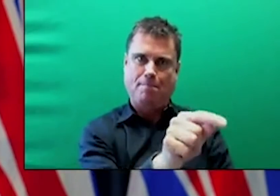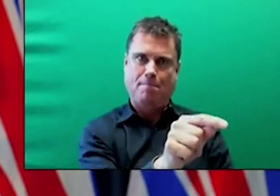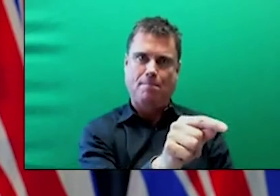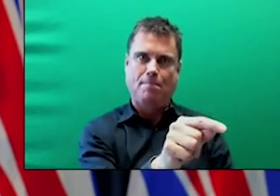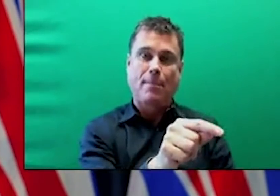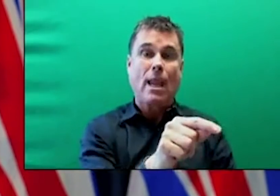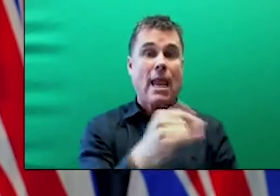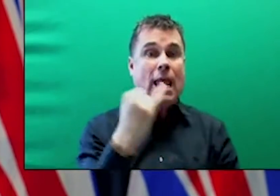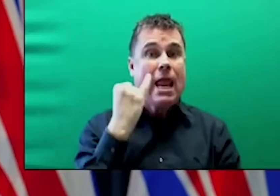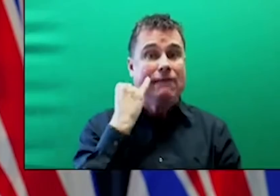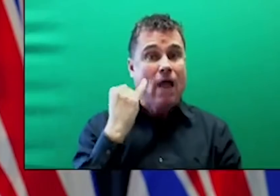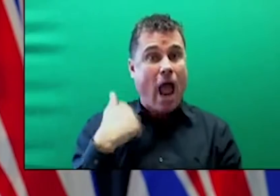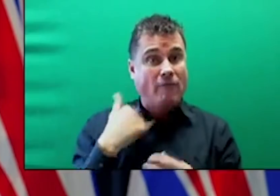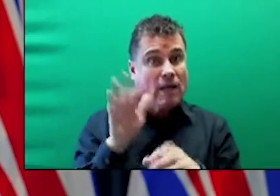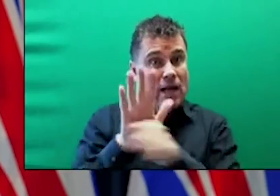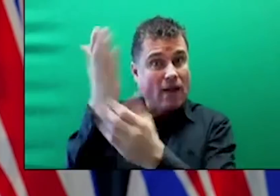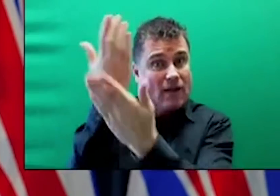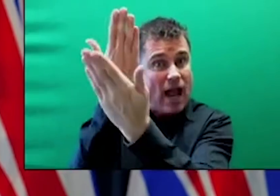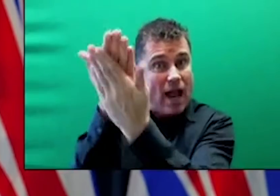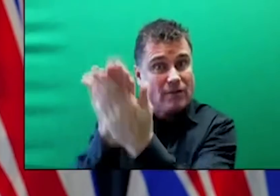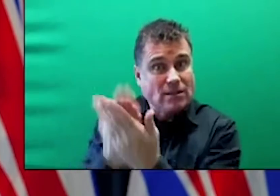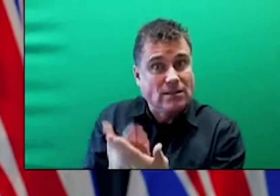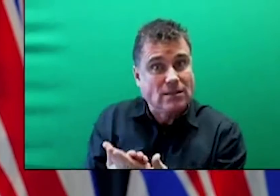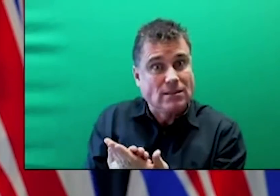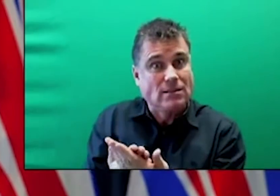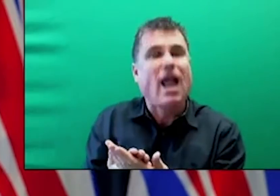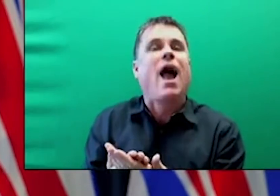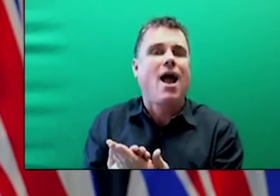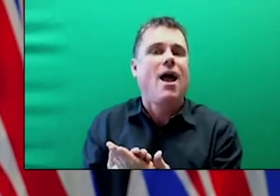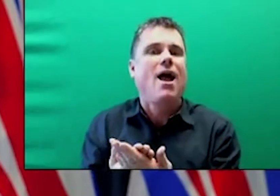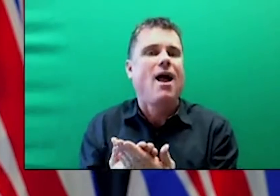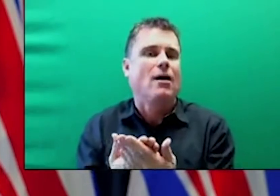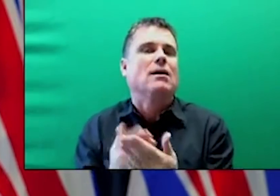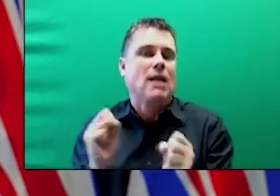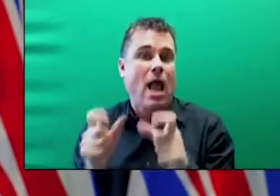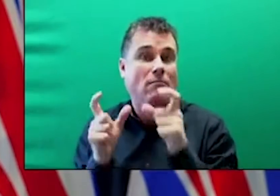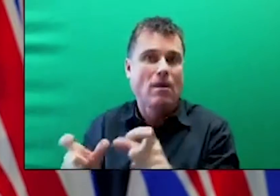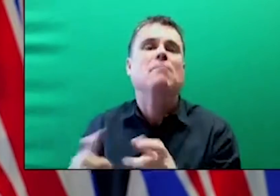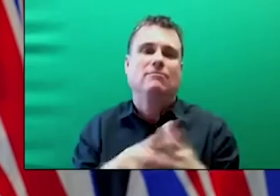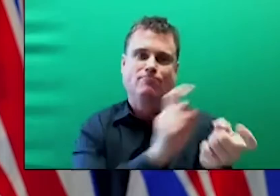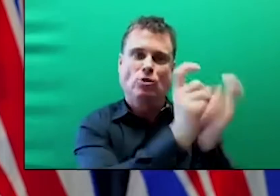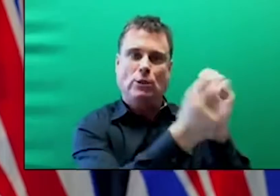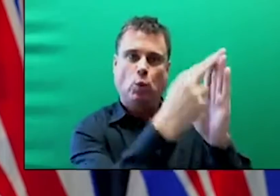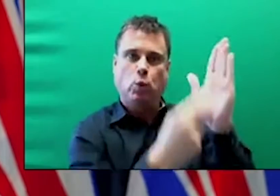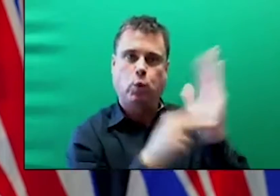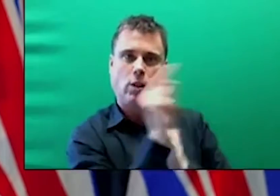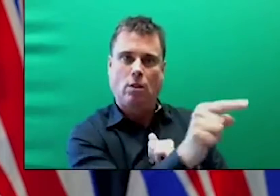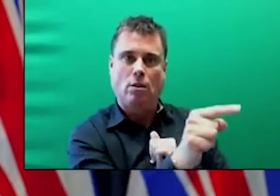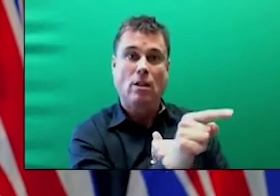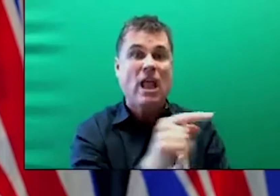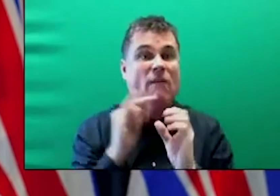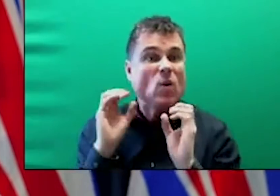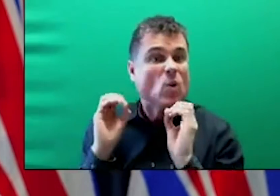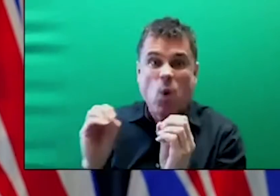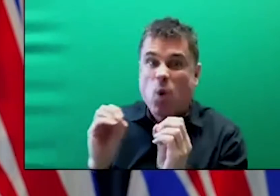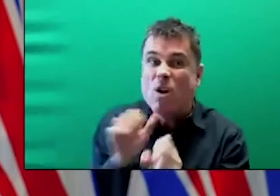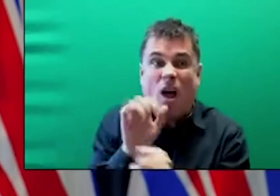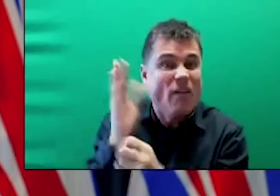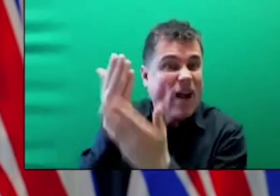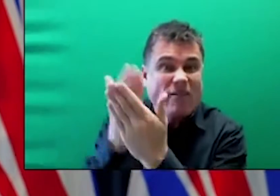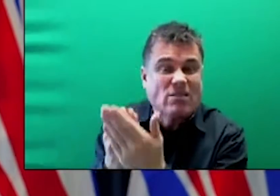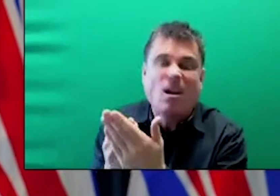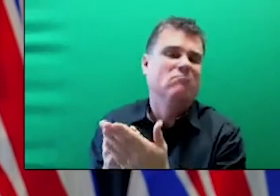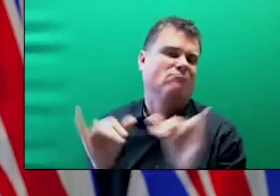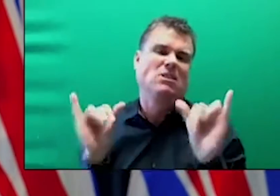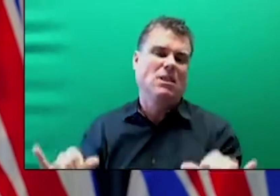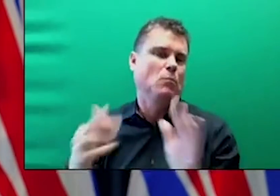measure based on erring on the side of caution. I don't know that Brian Pallister is saying there's evidence of risk. They're saying there is a risk, and